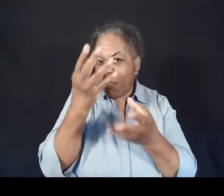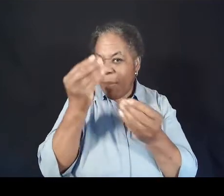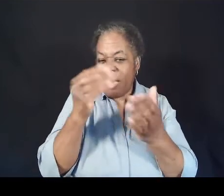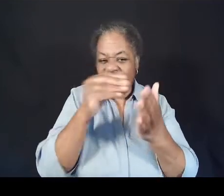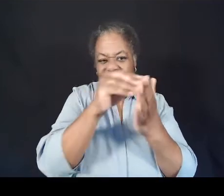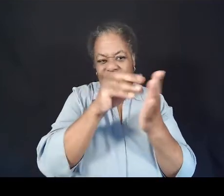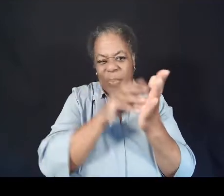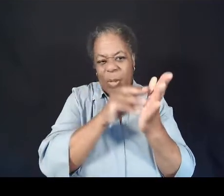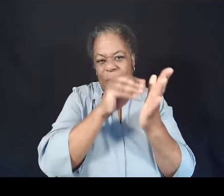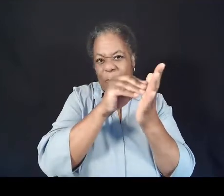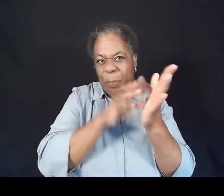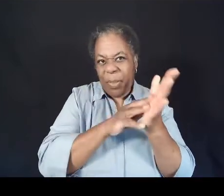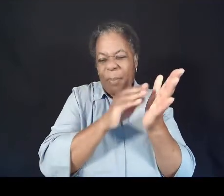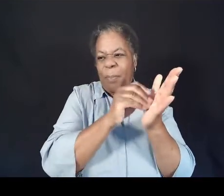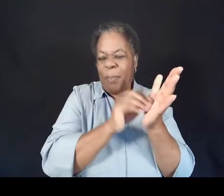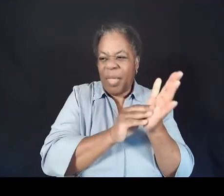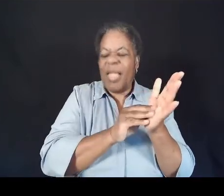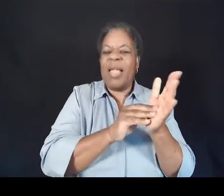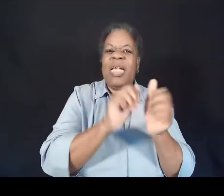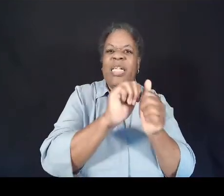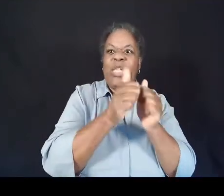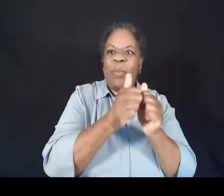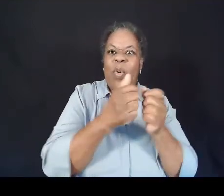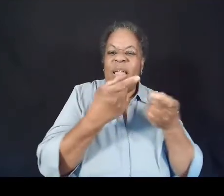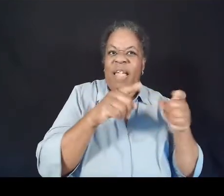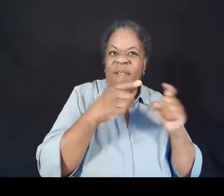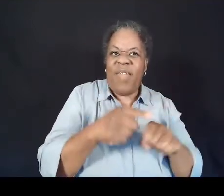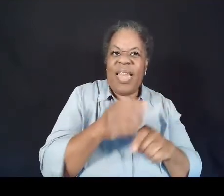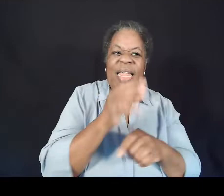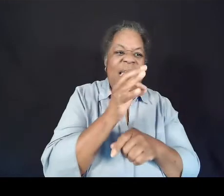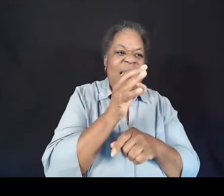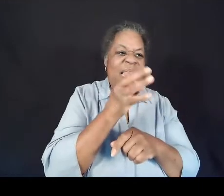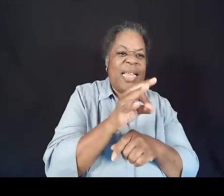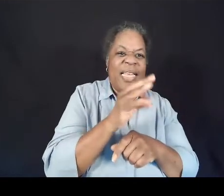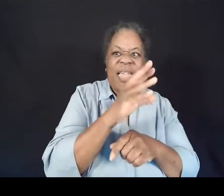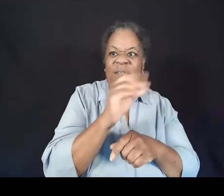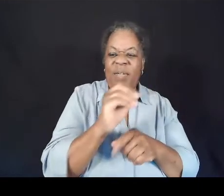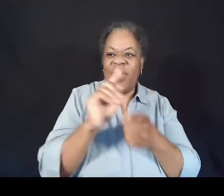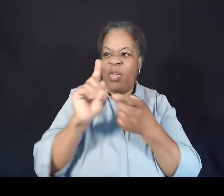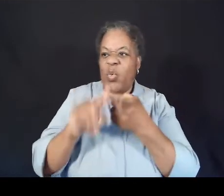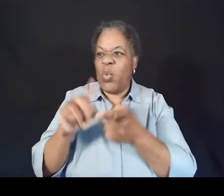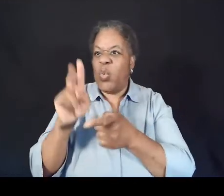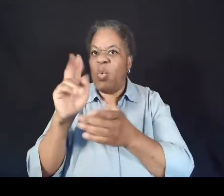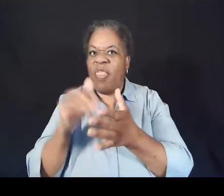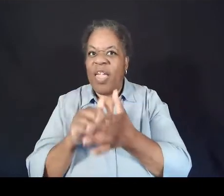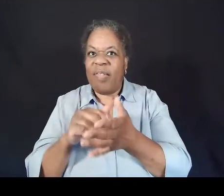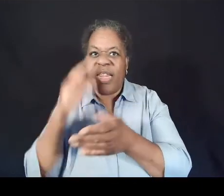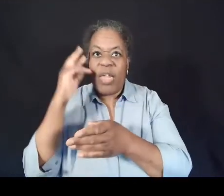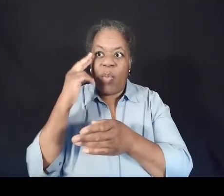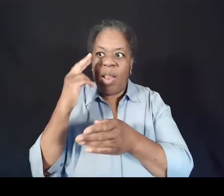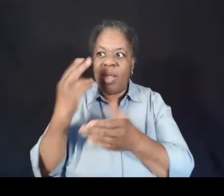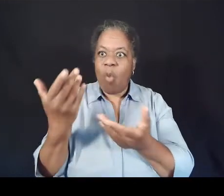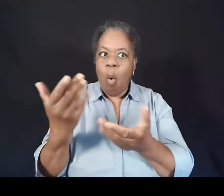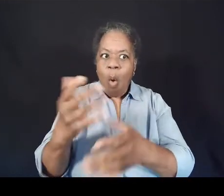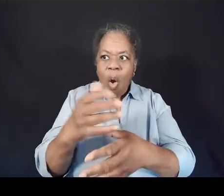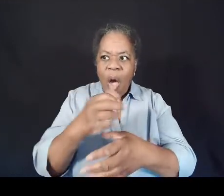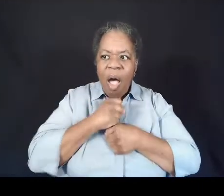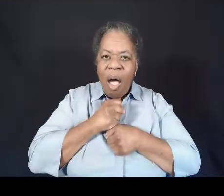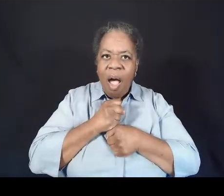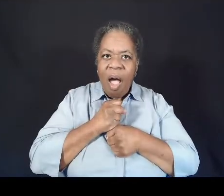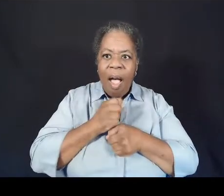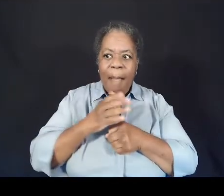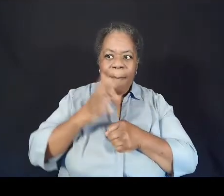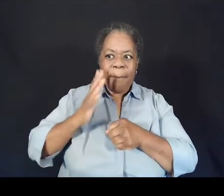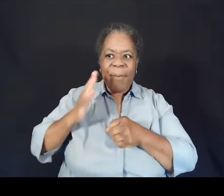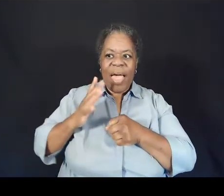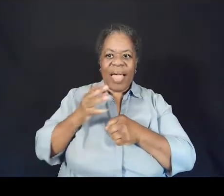between 1950 and 2000. He realizes that if someone had that information back in 1955, they